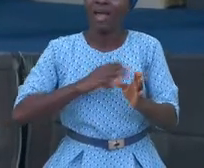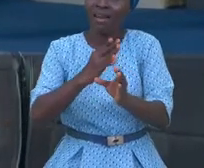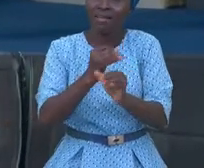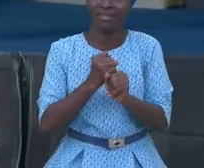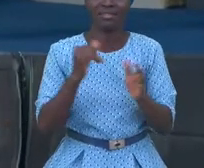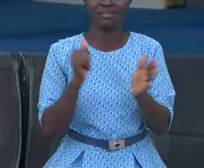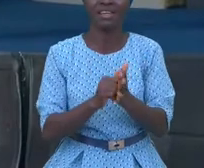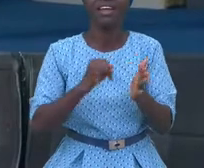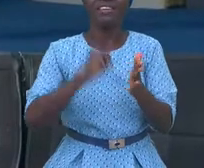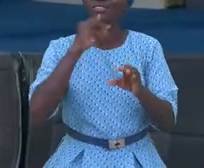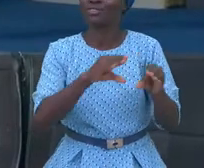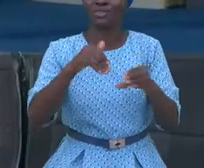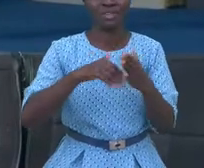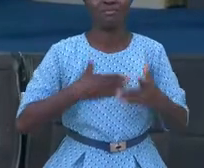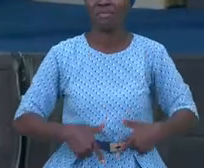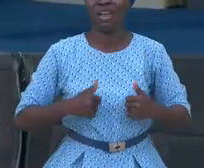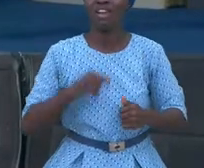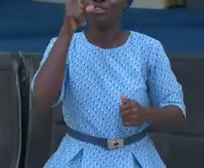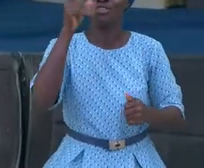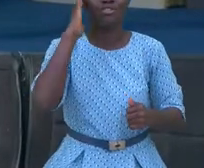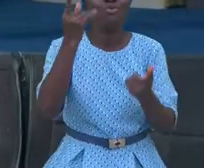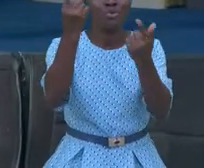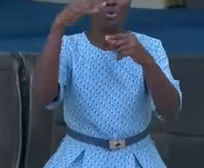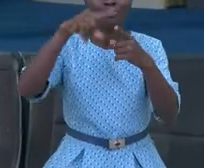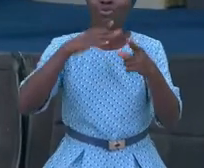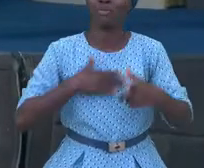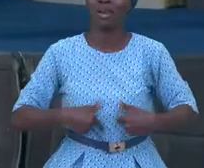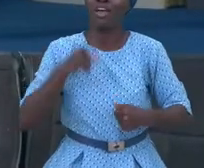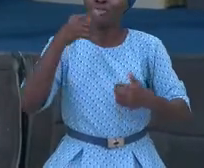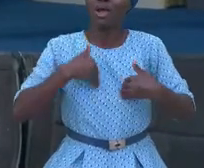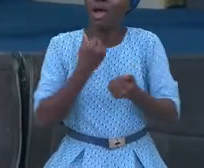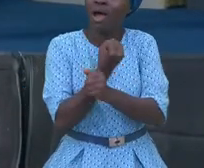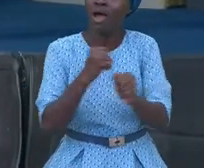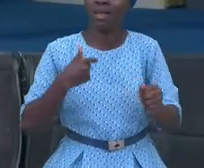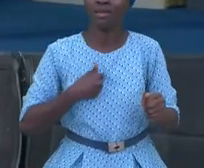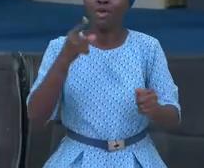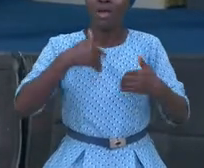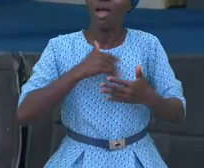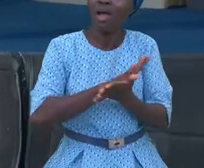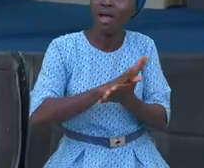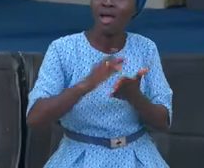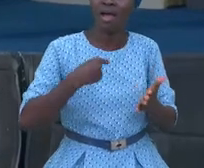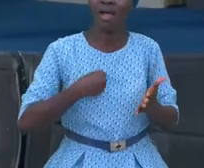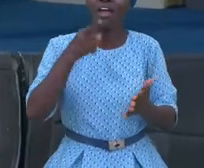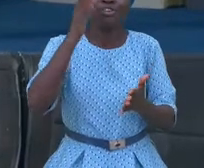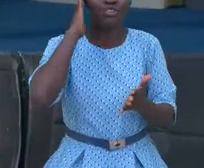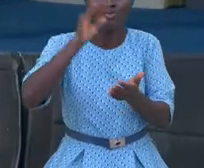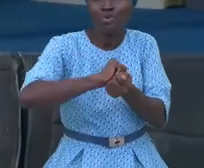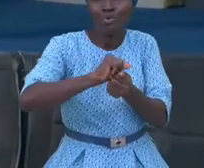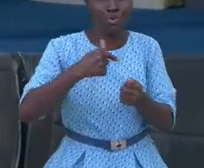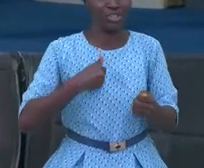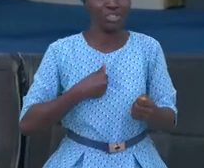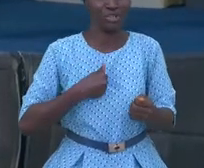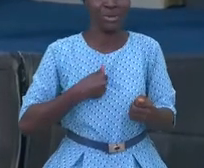It is done. You've come into my life. You've saved me. You've cleansed me. You've washed me. I